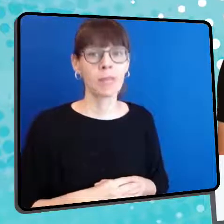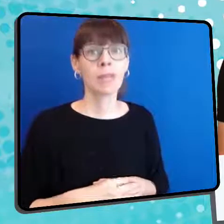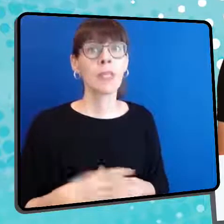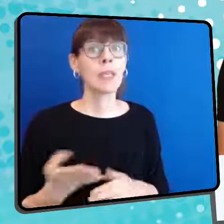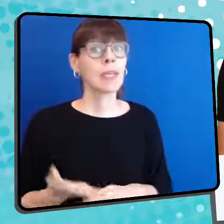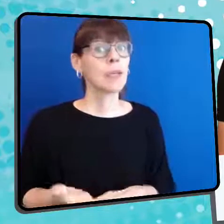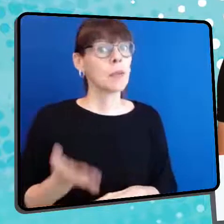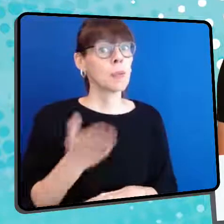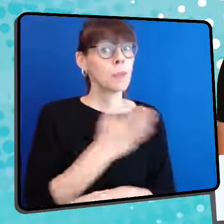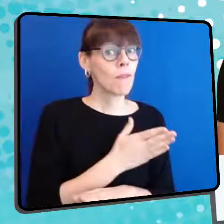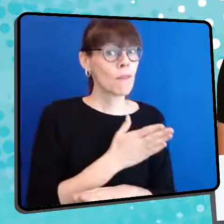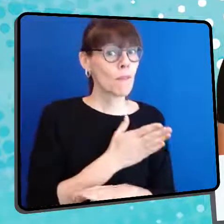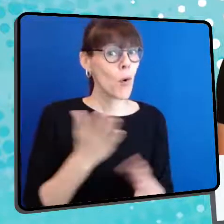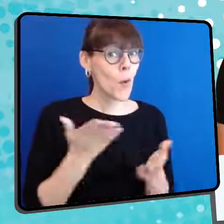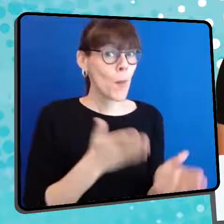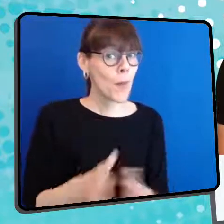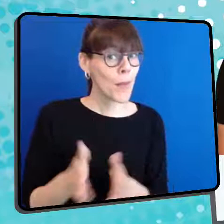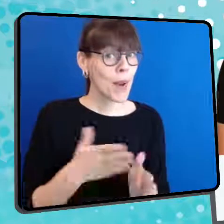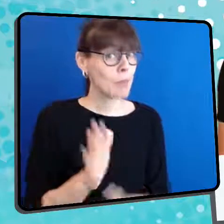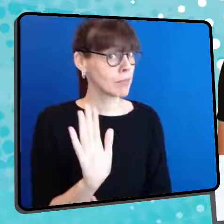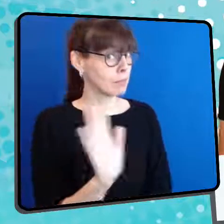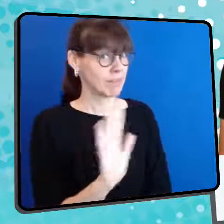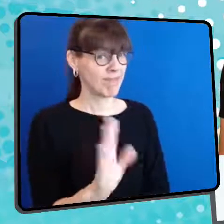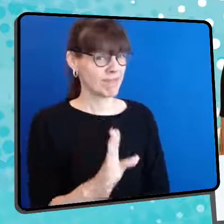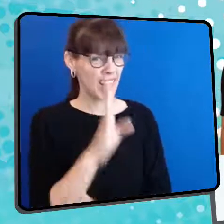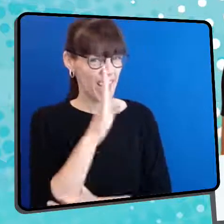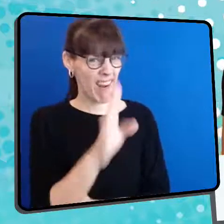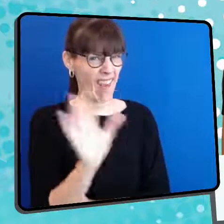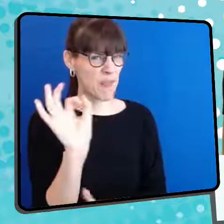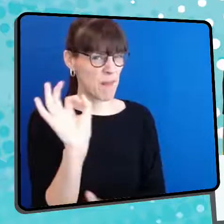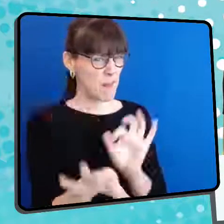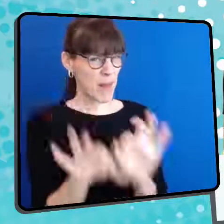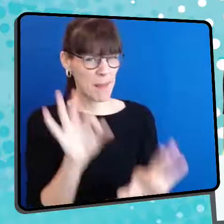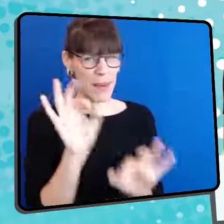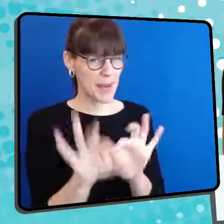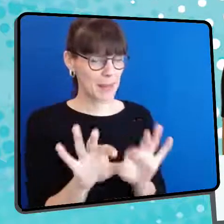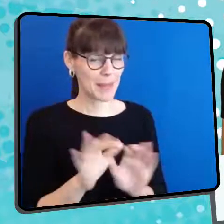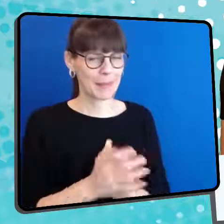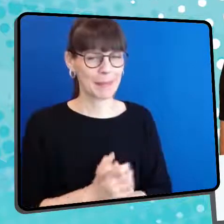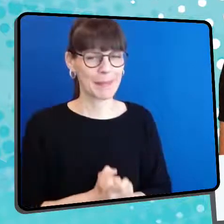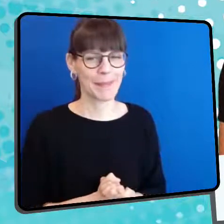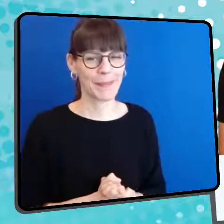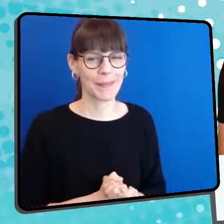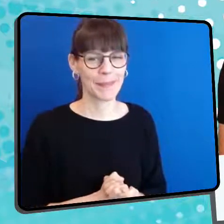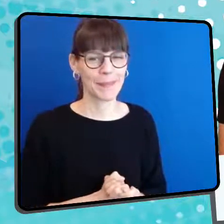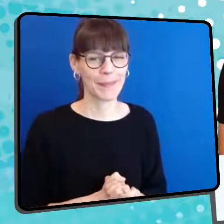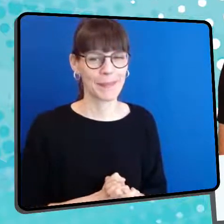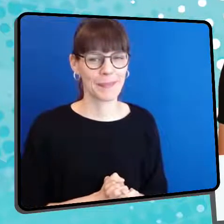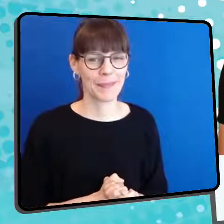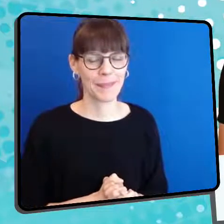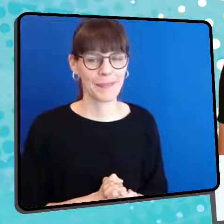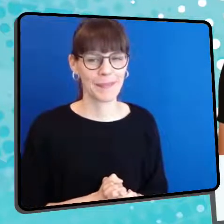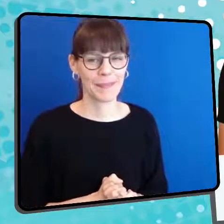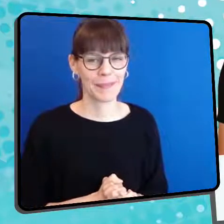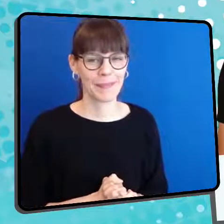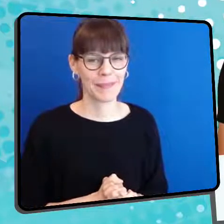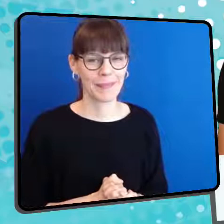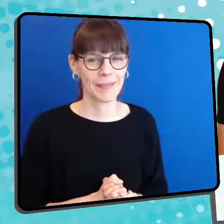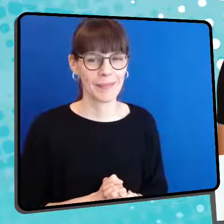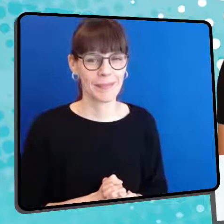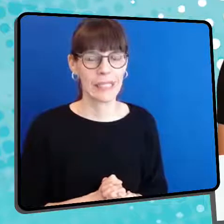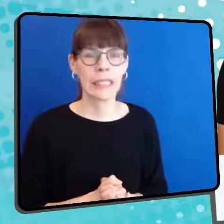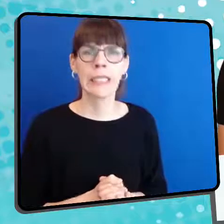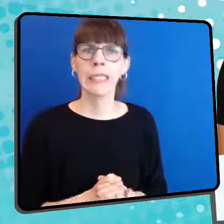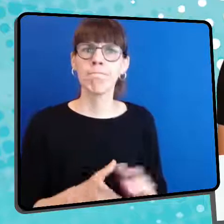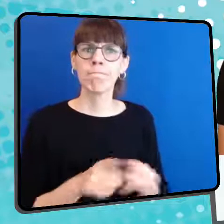air. And that is kind of one of the key things about this is finding patterns across our guests where there's similarities